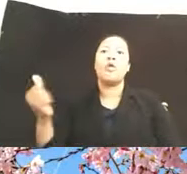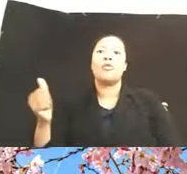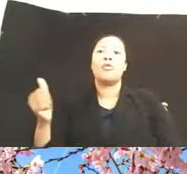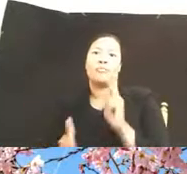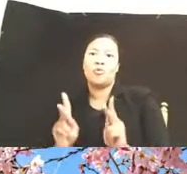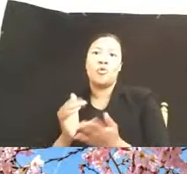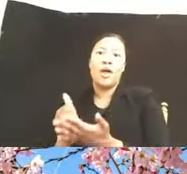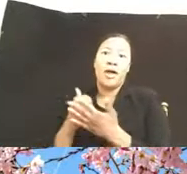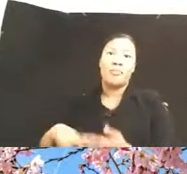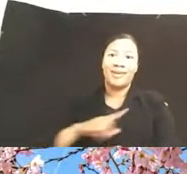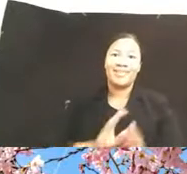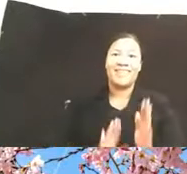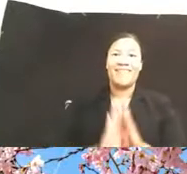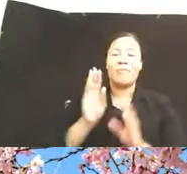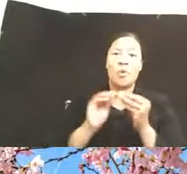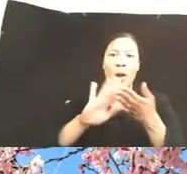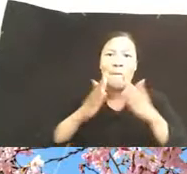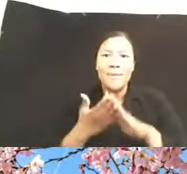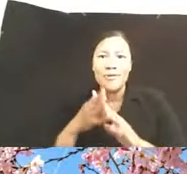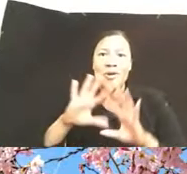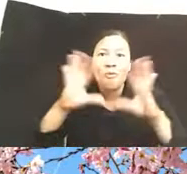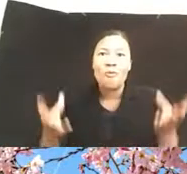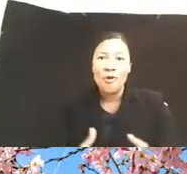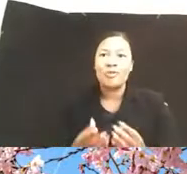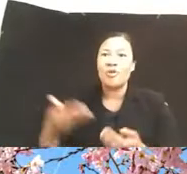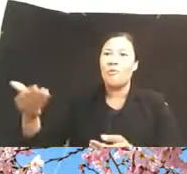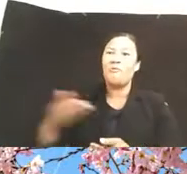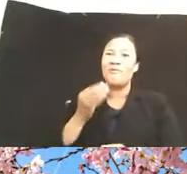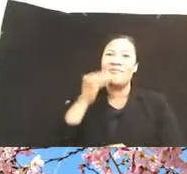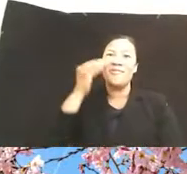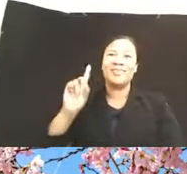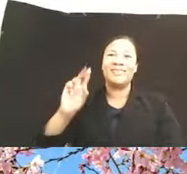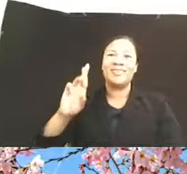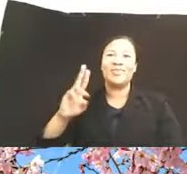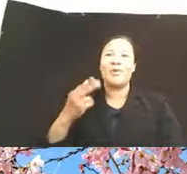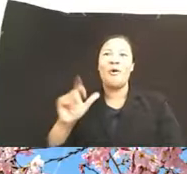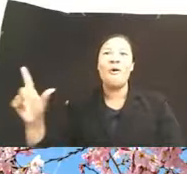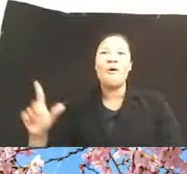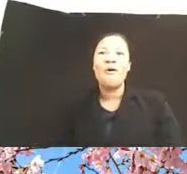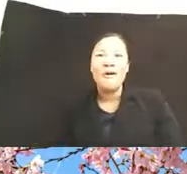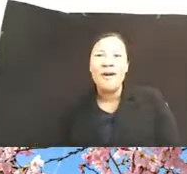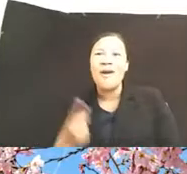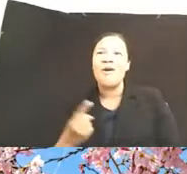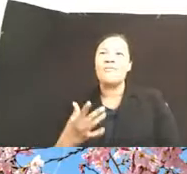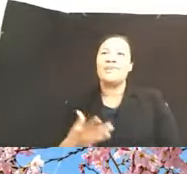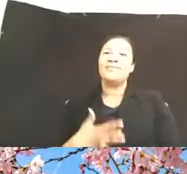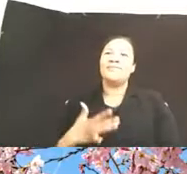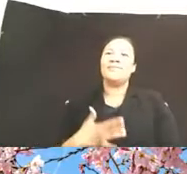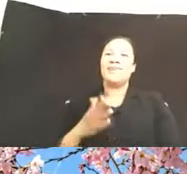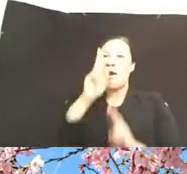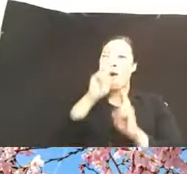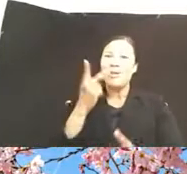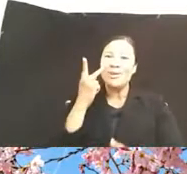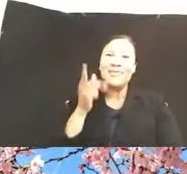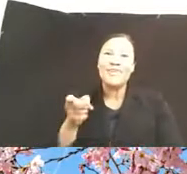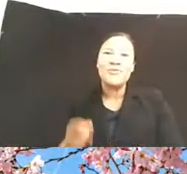planet. So welcome home, Dr. Hall. It is always a pleasure for me to see you. Thank you